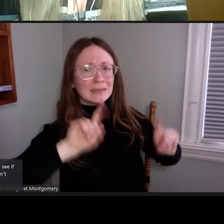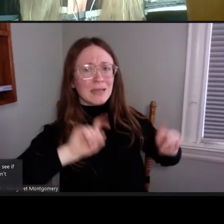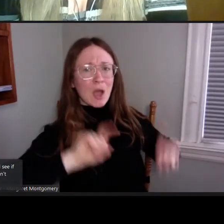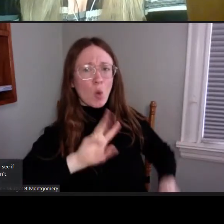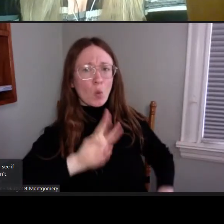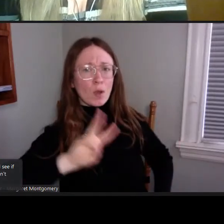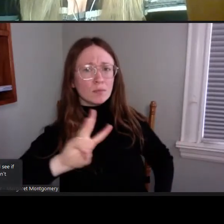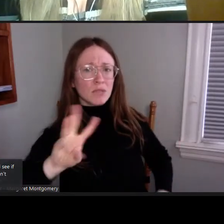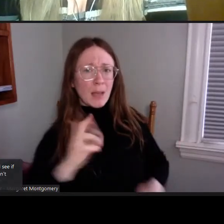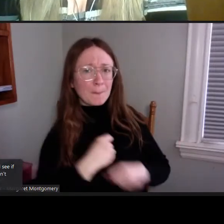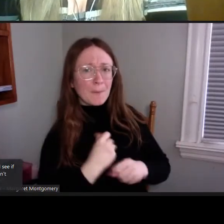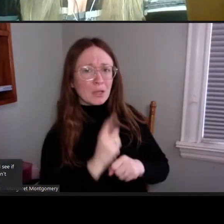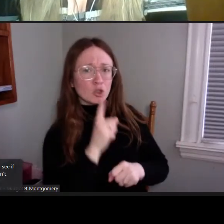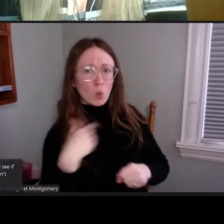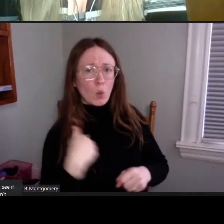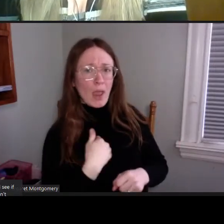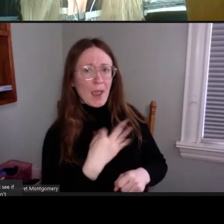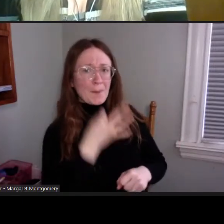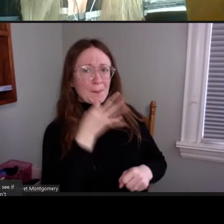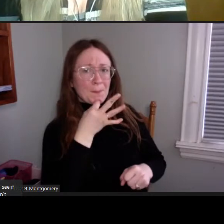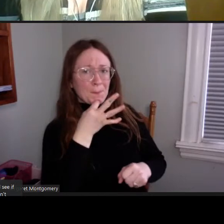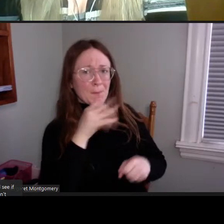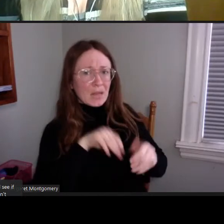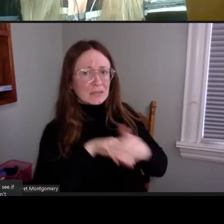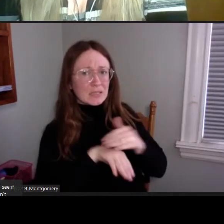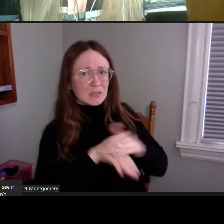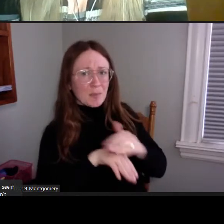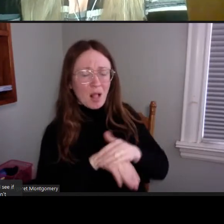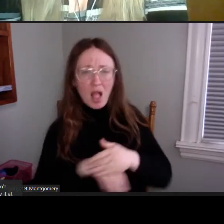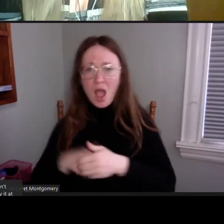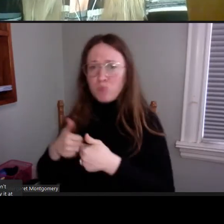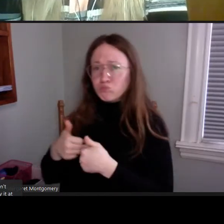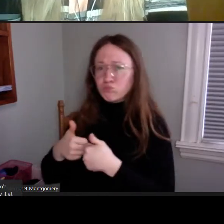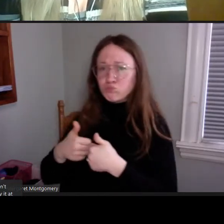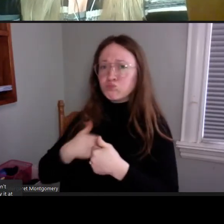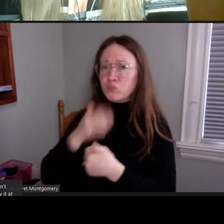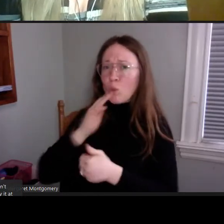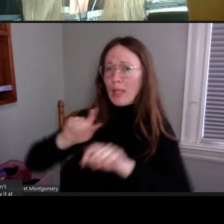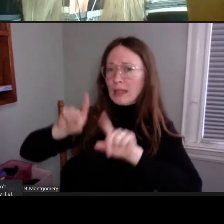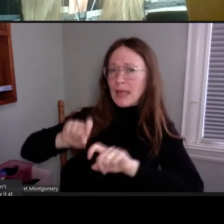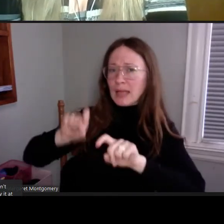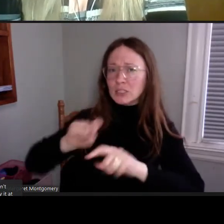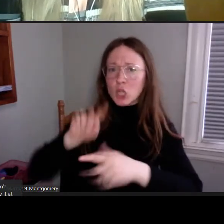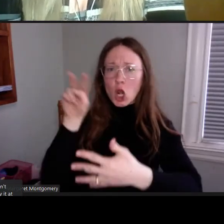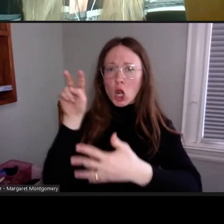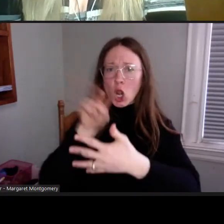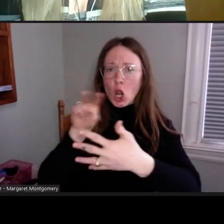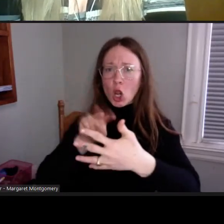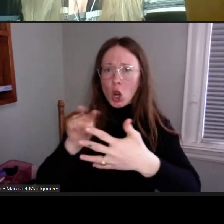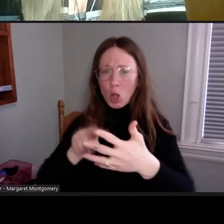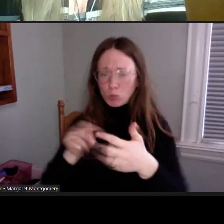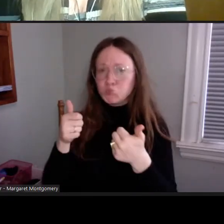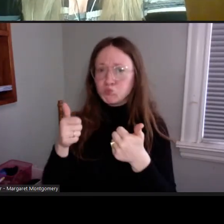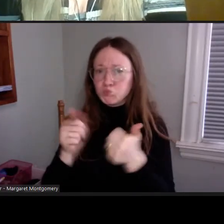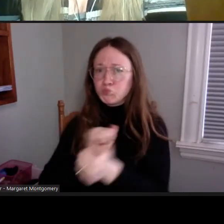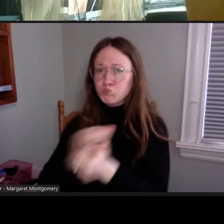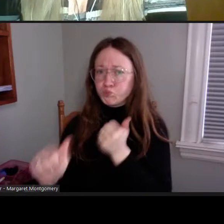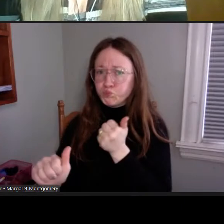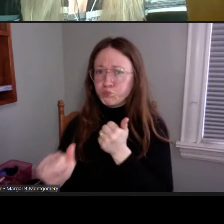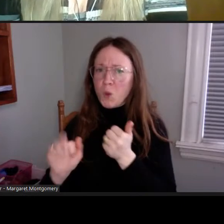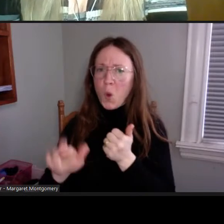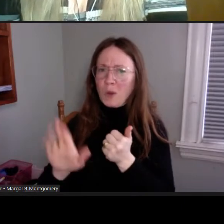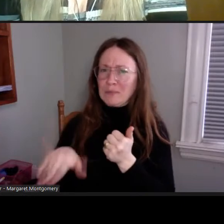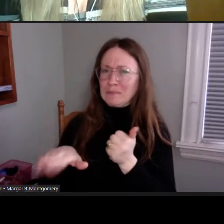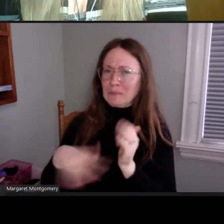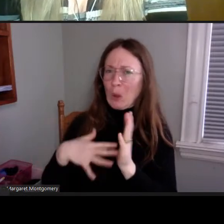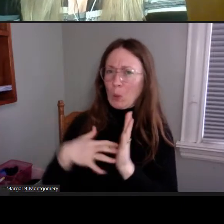ever felt put out by it or upset by it at all. And you know, I